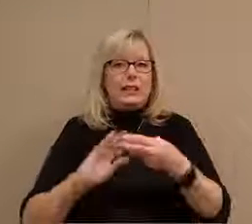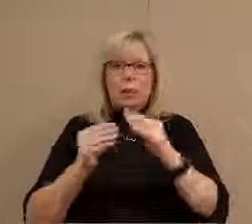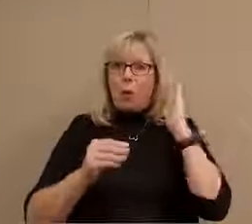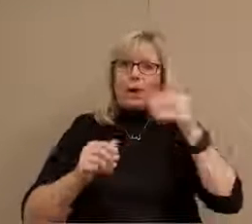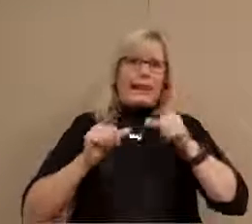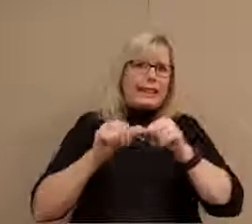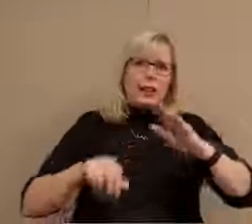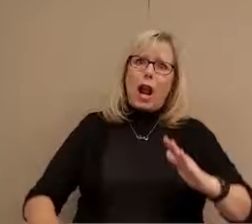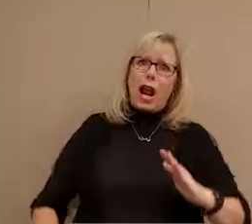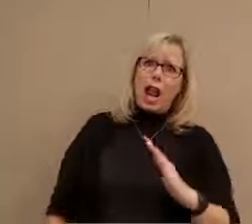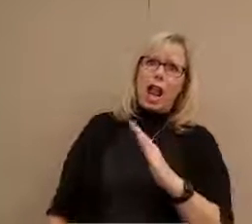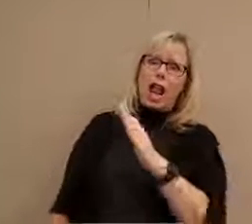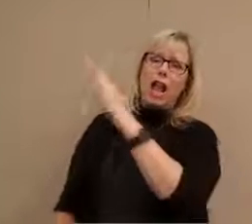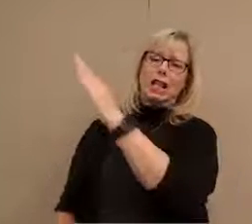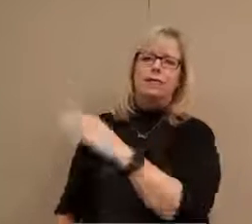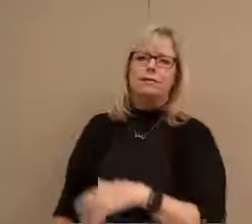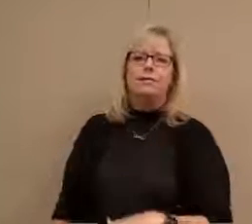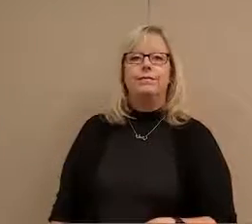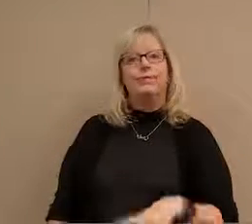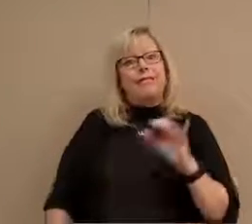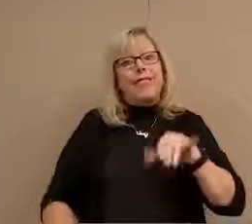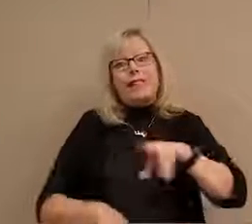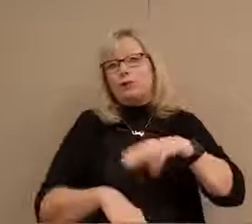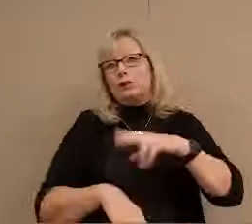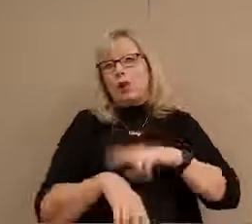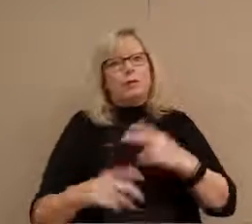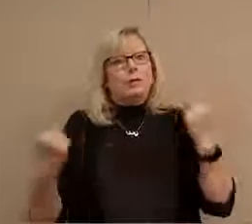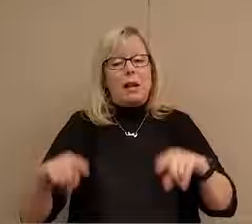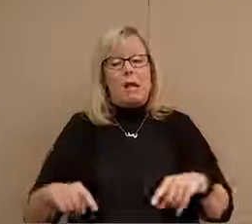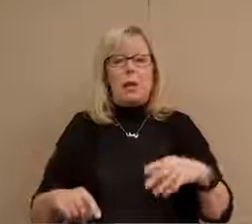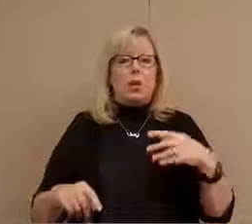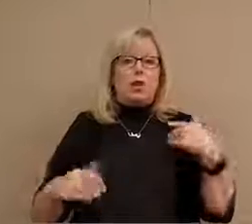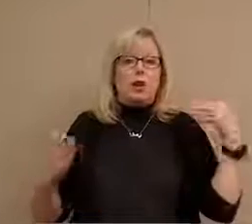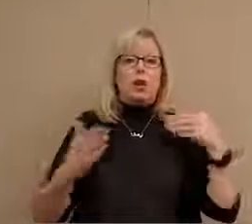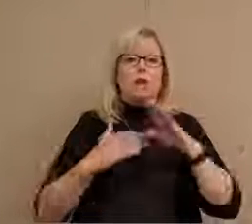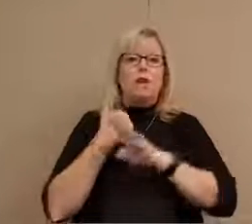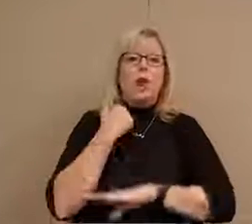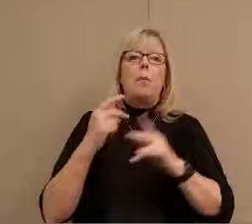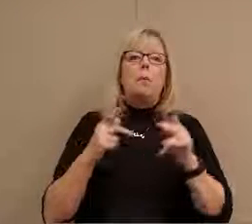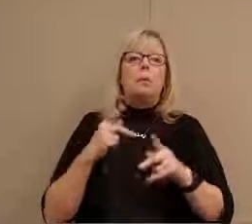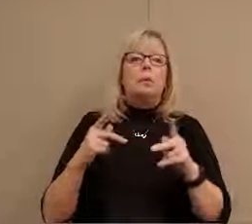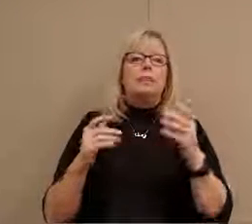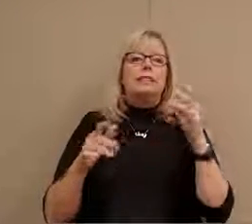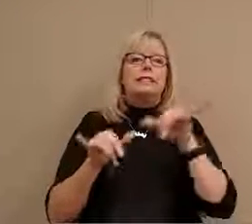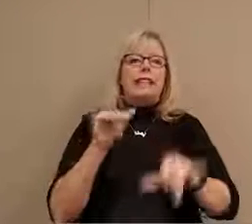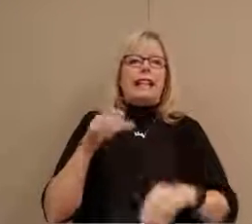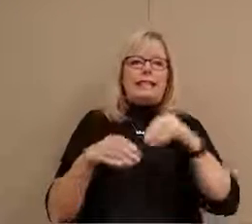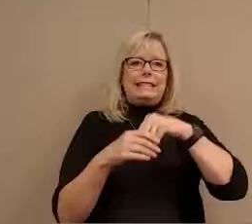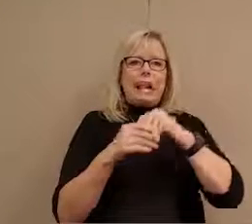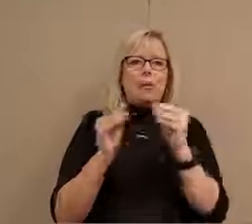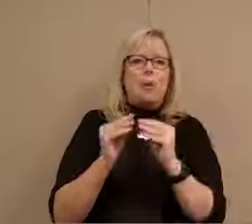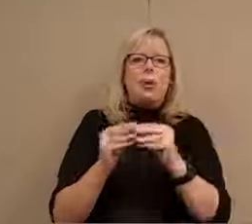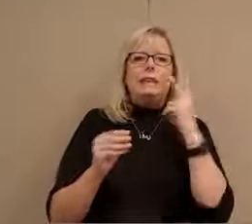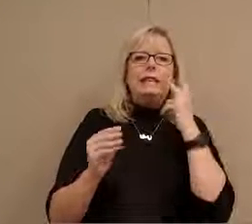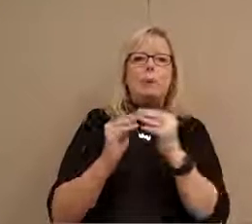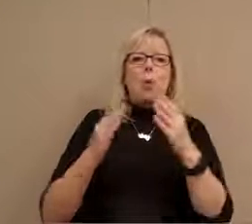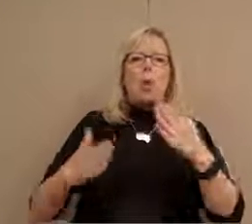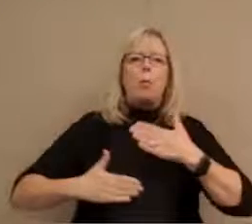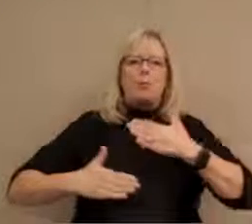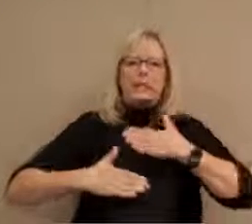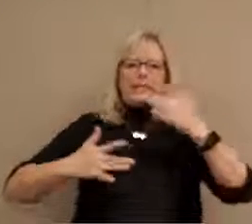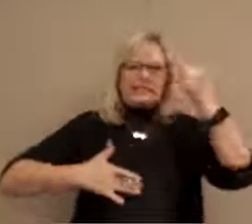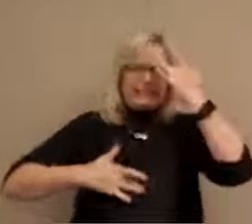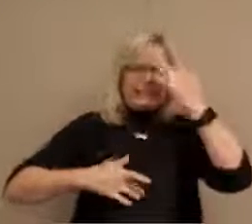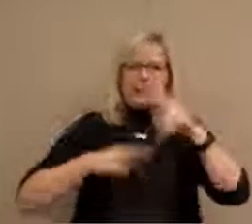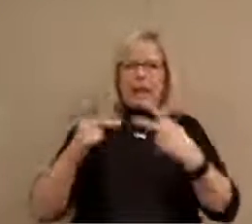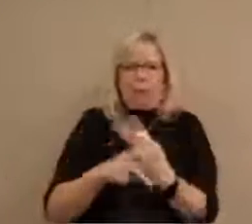just going to continue to go up. That's a natural course. As we move in fall, people move indoors. We see more respiratory illness during that